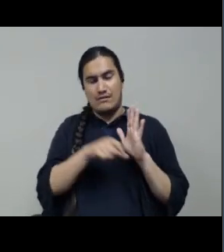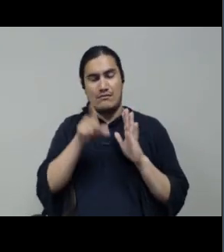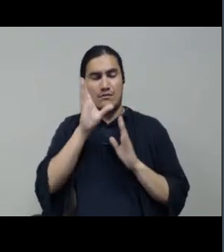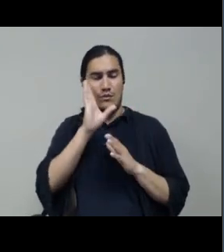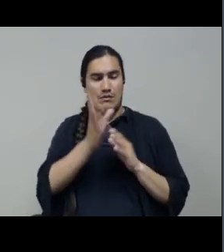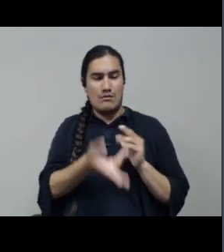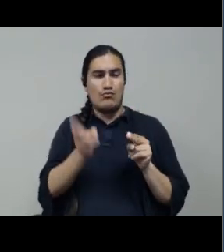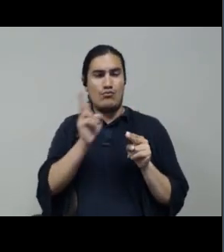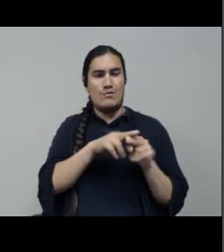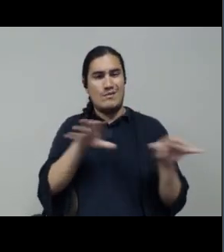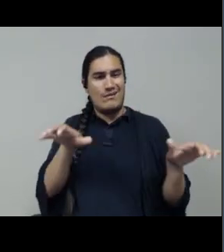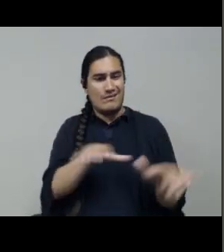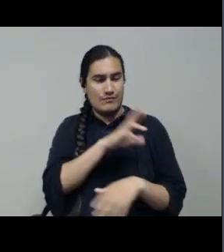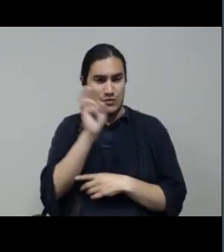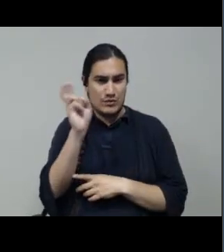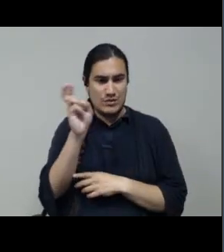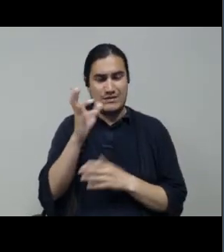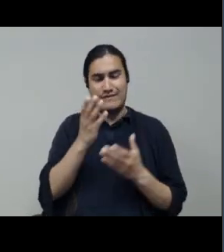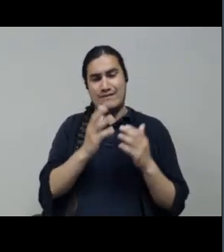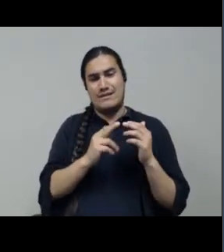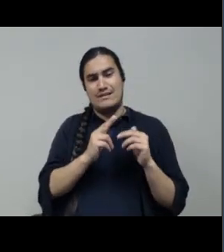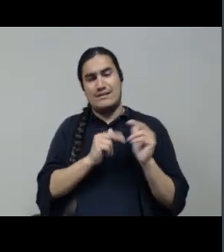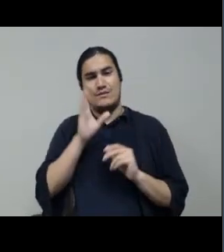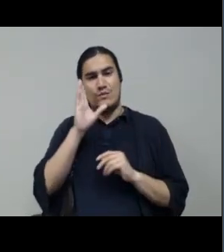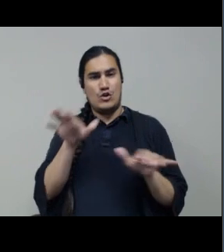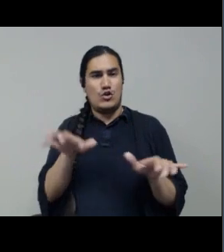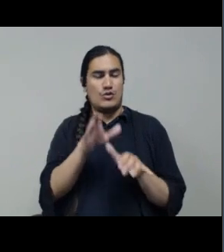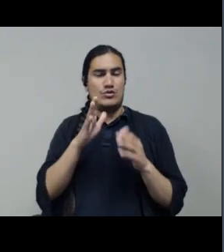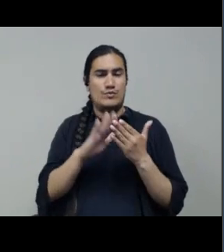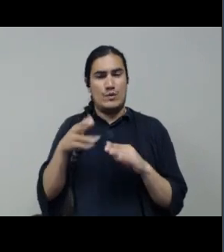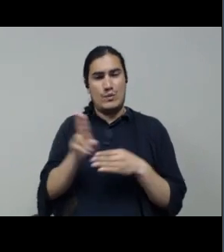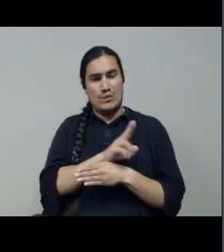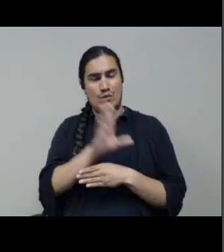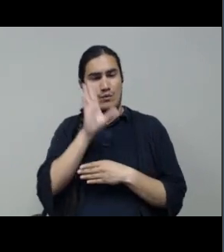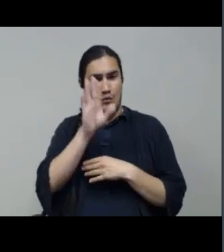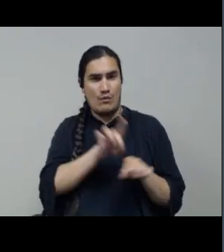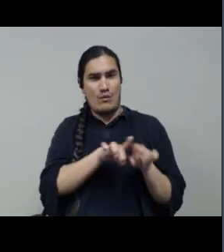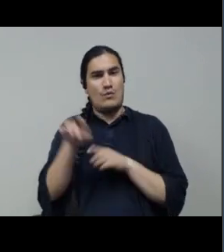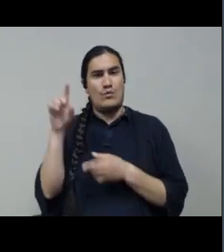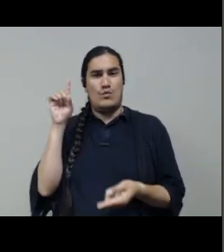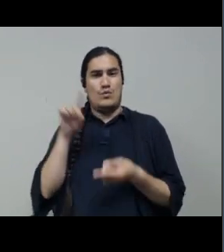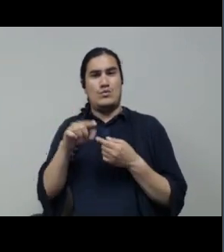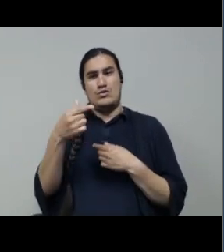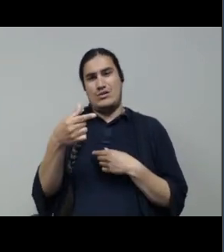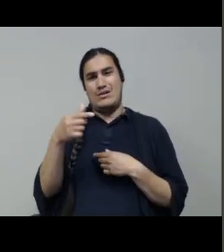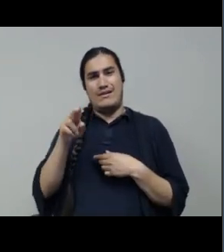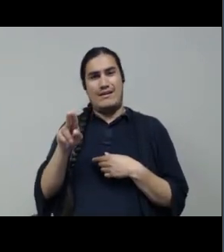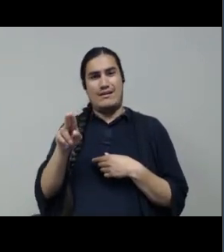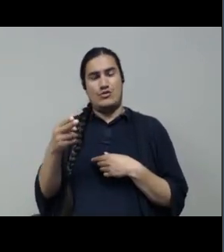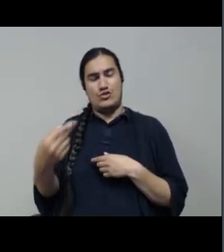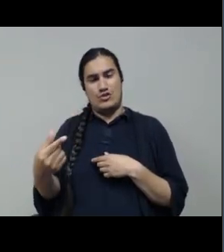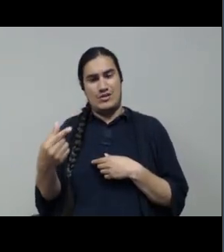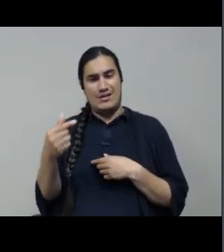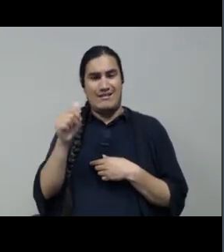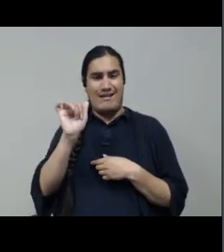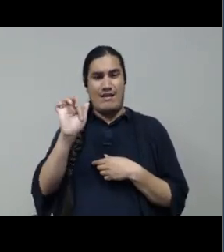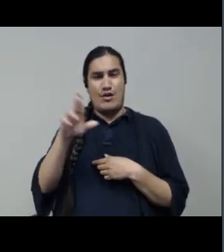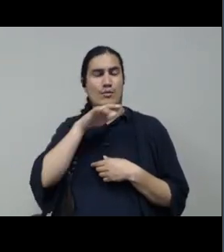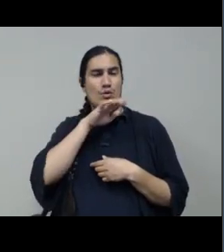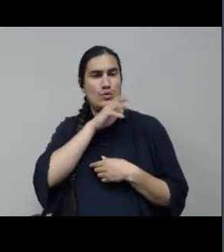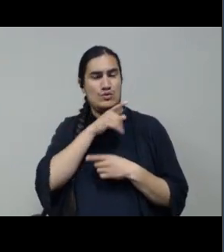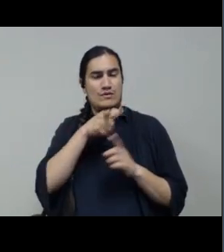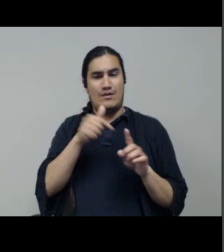active transportation facilities will encourage community usage and will also reduce GHG and air pollution emissions from